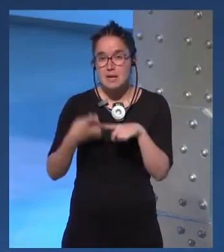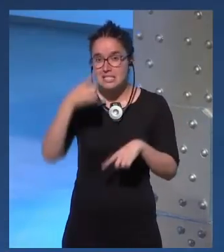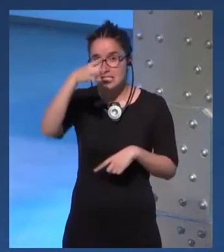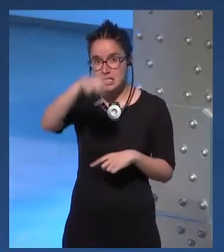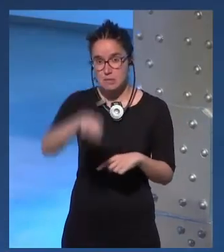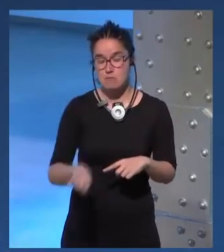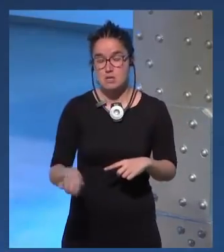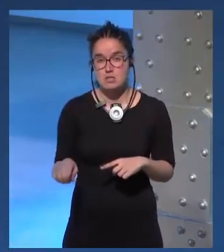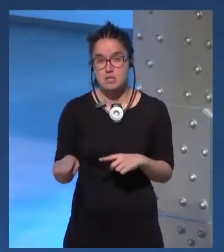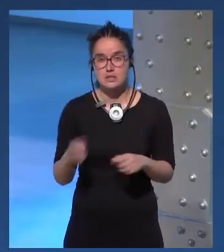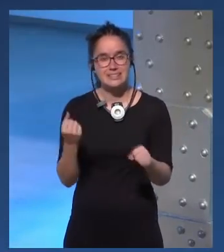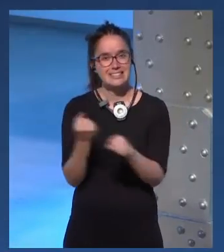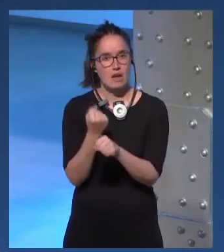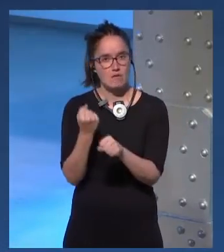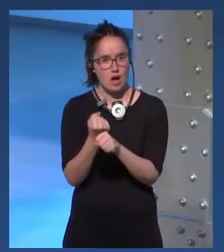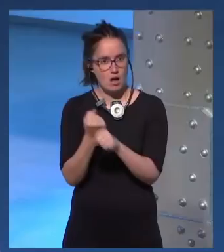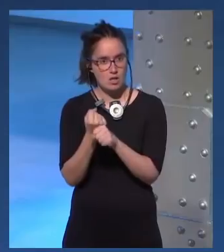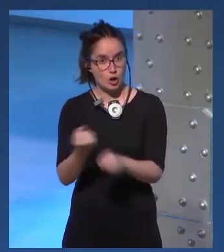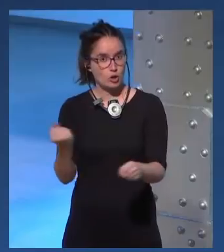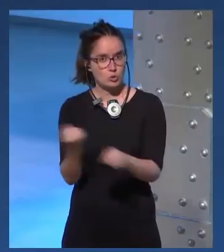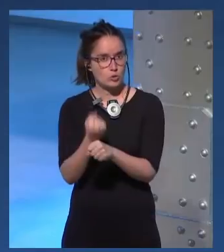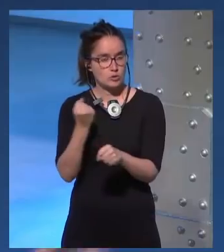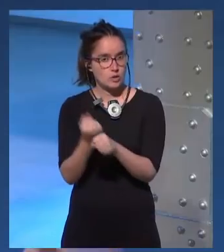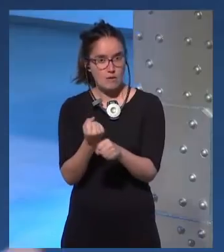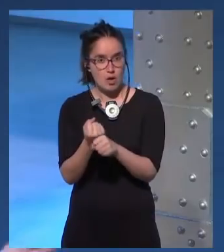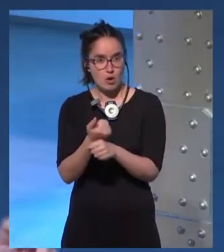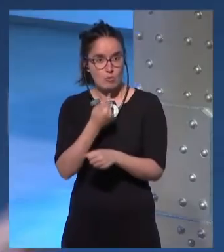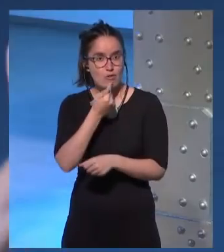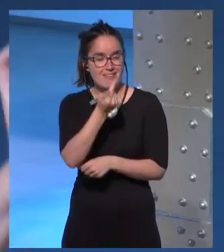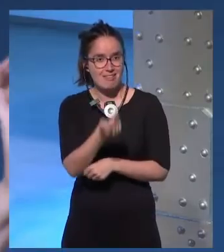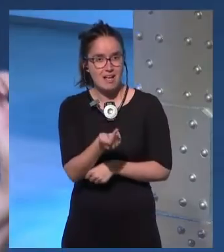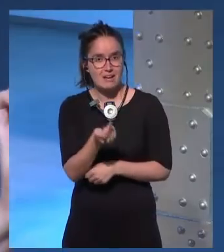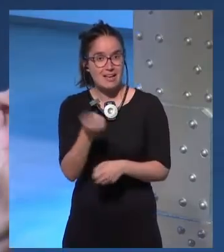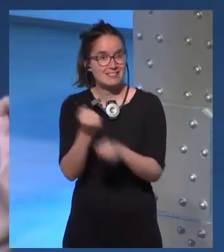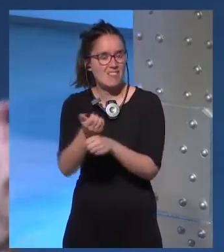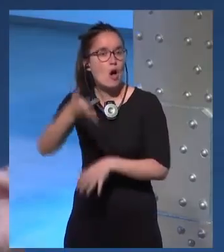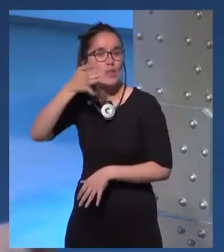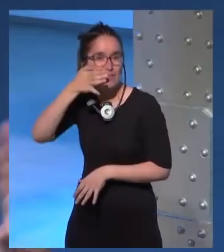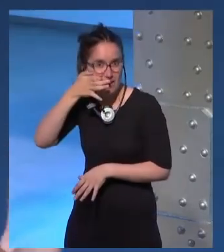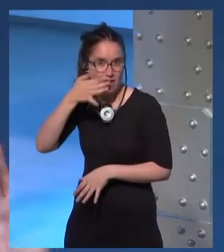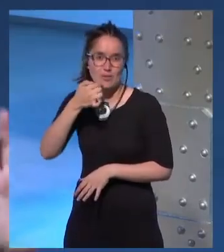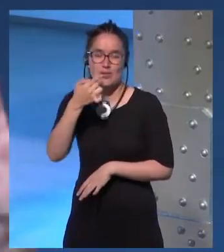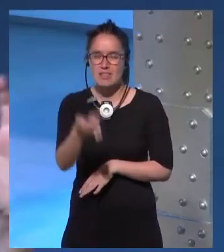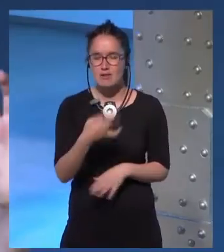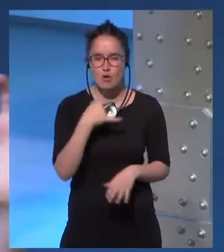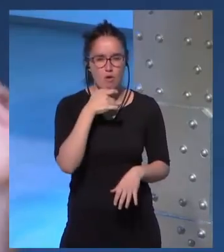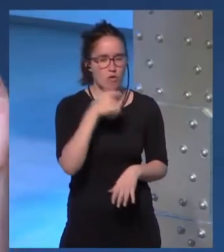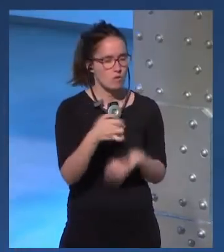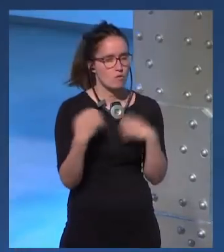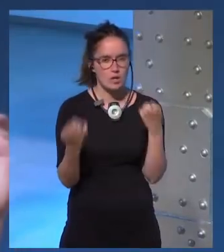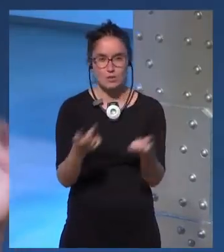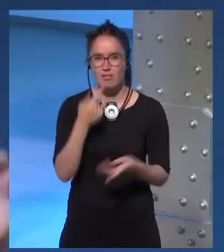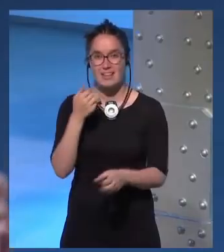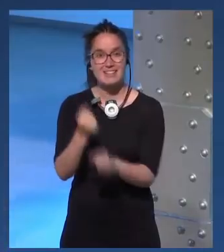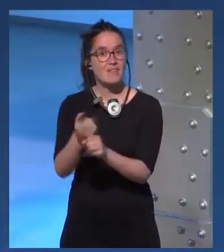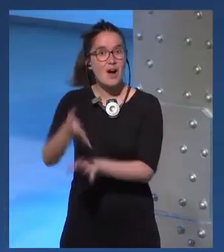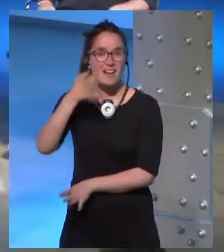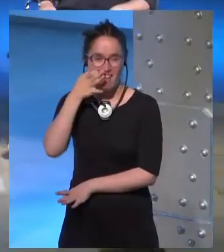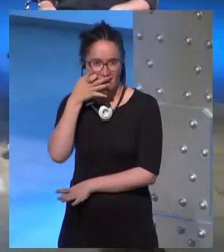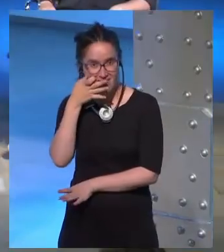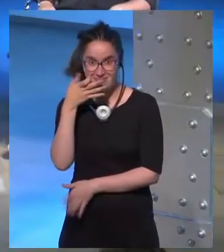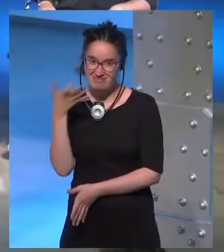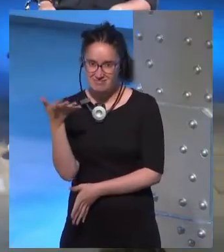etc. And she also works her day work, her real work. I